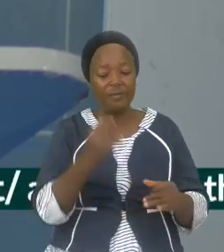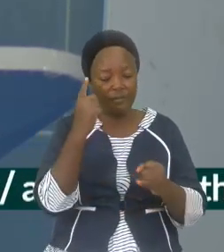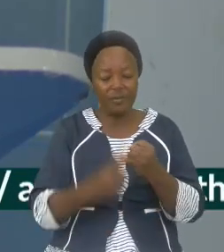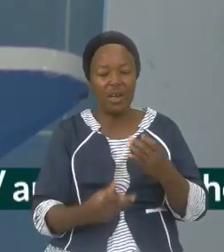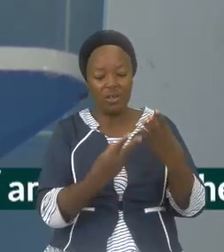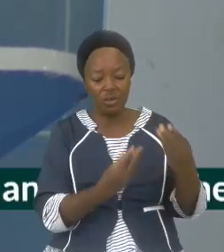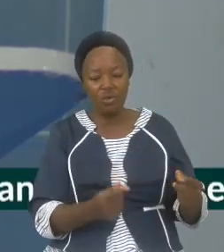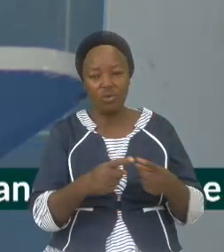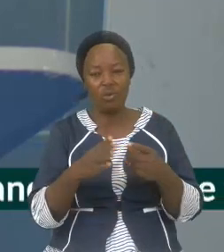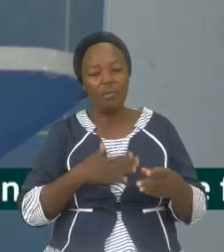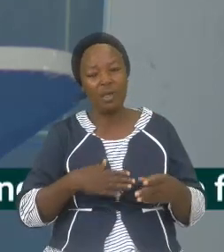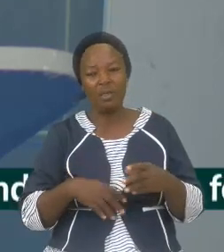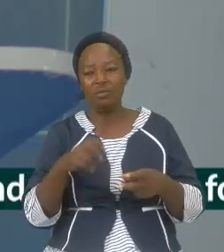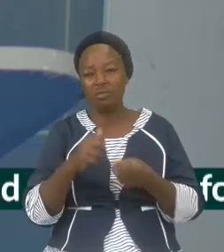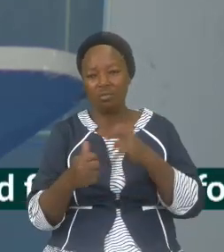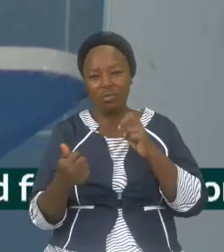problem,